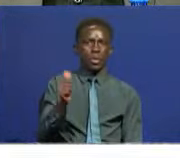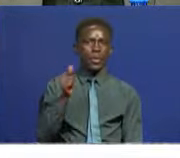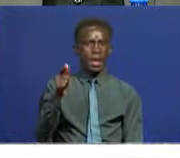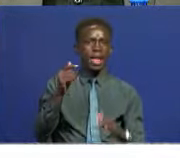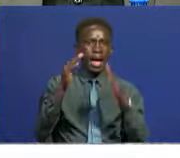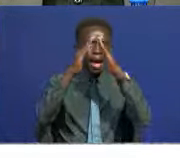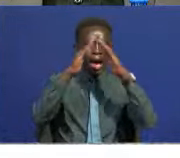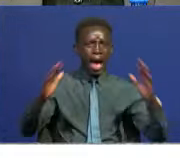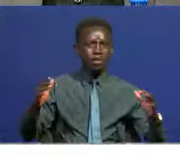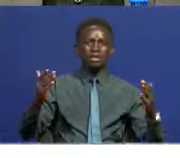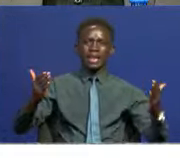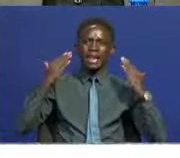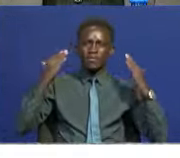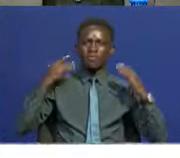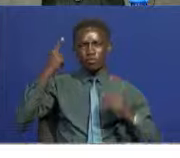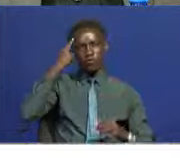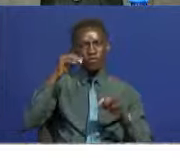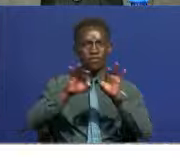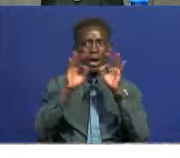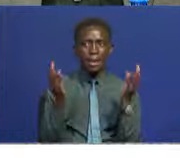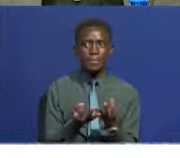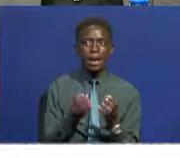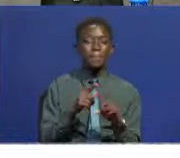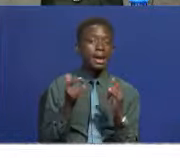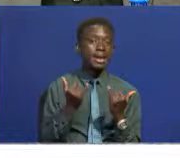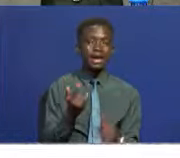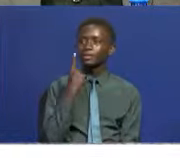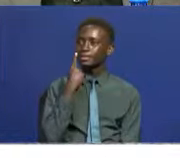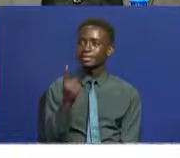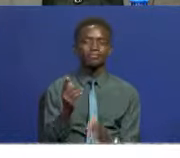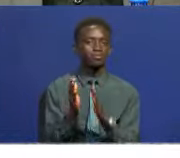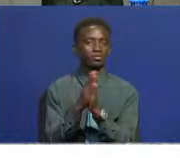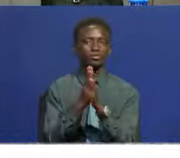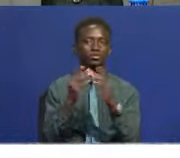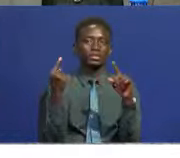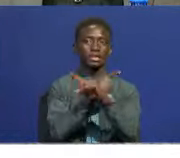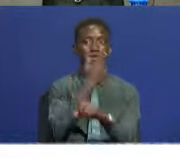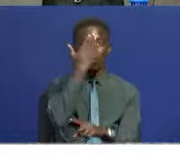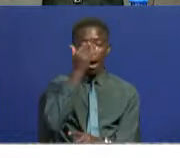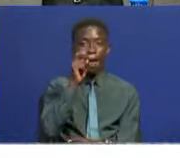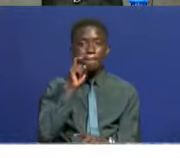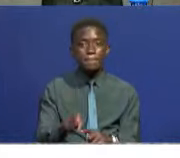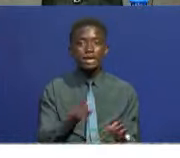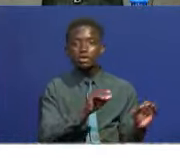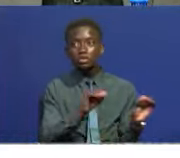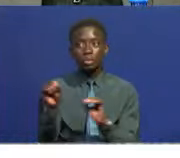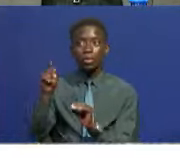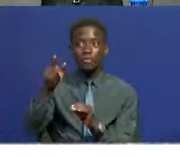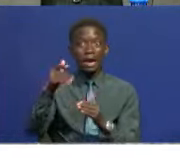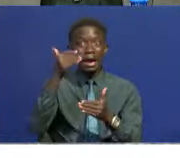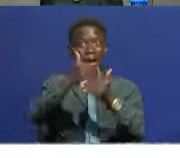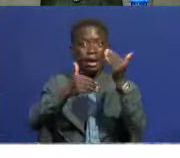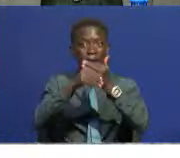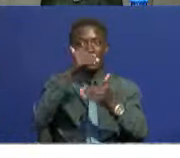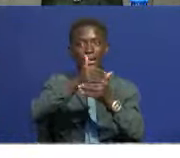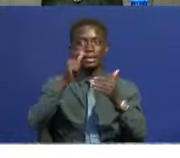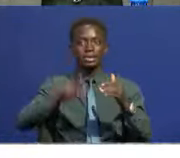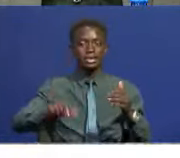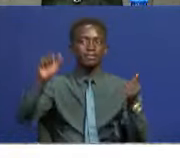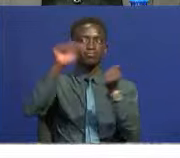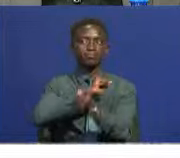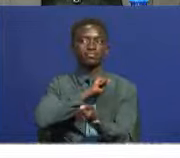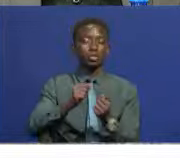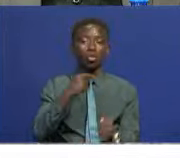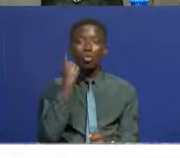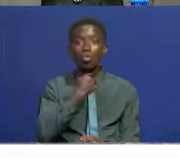a long-lasting home for their family, that is not the case, because now they have to be evacuated and those structures have to be demolished. Who will going to return